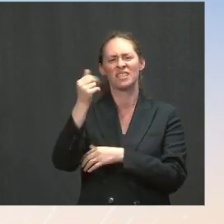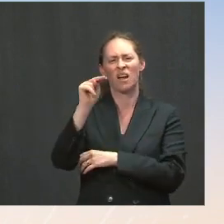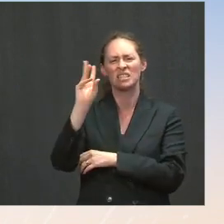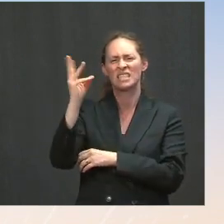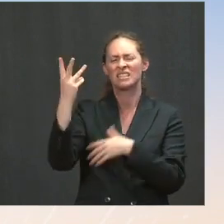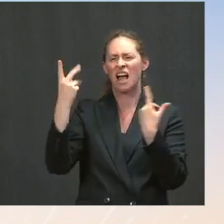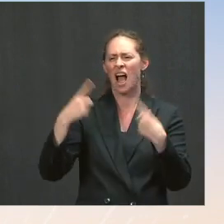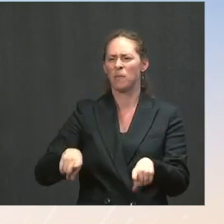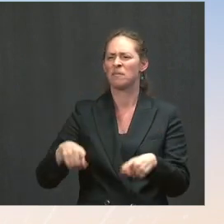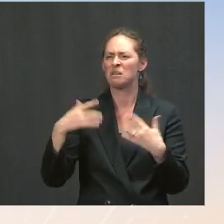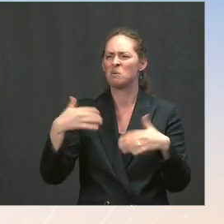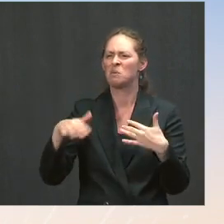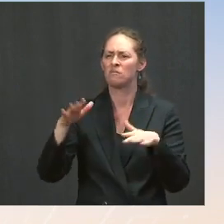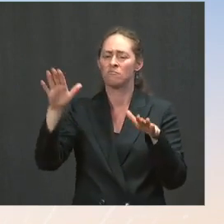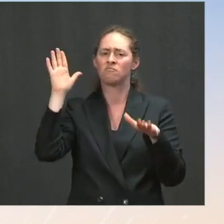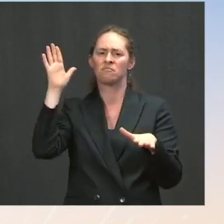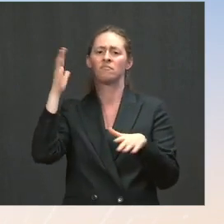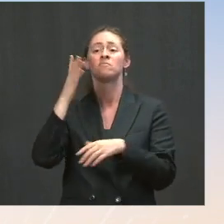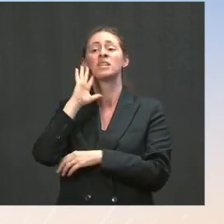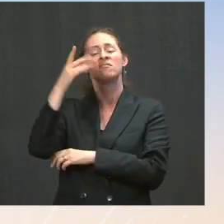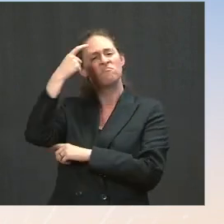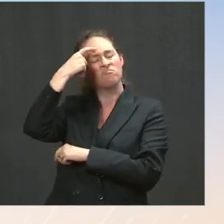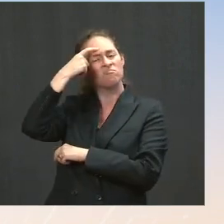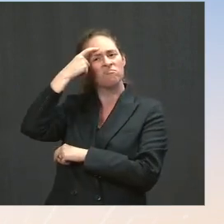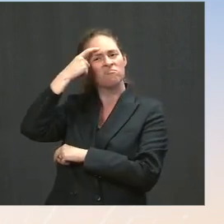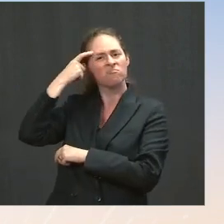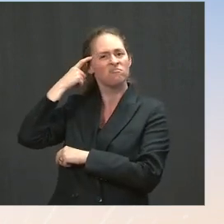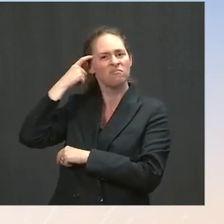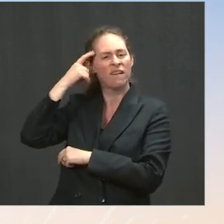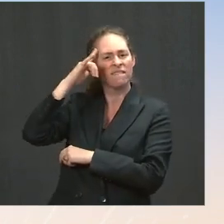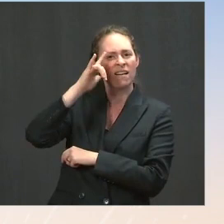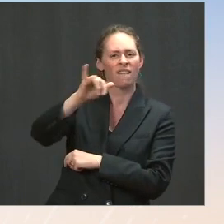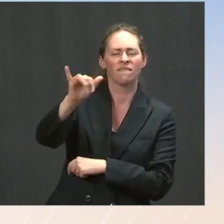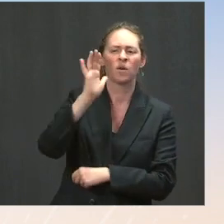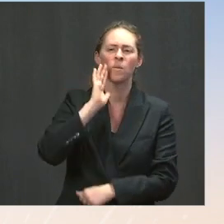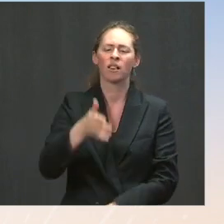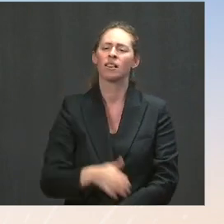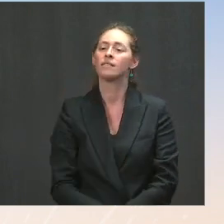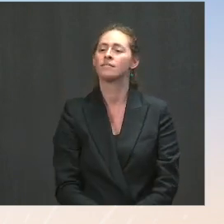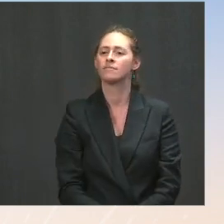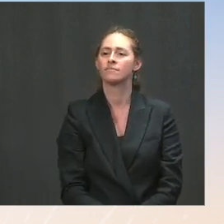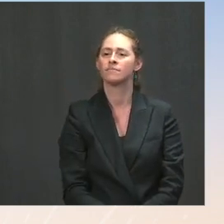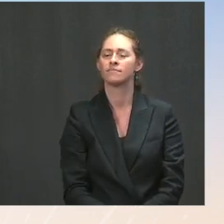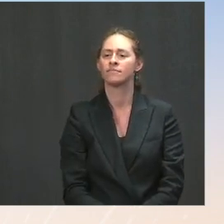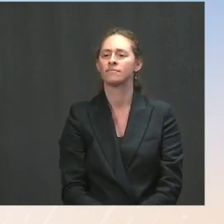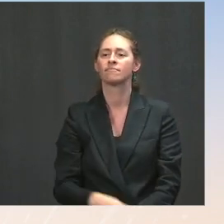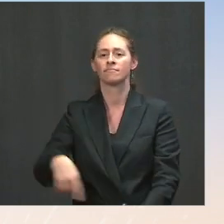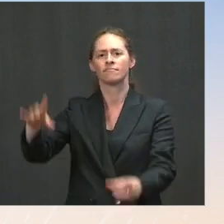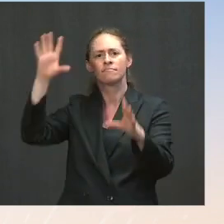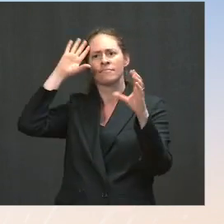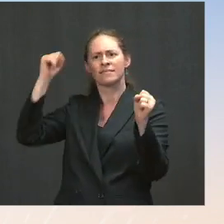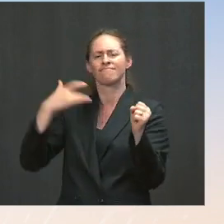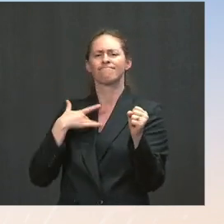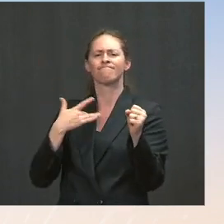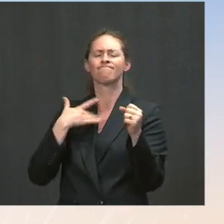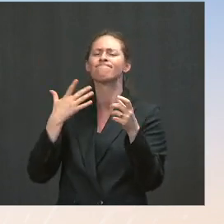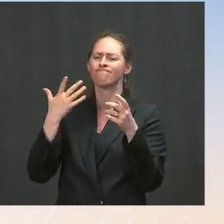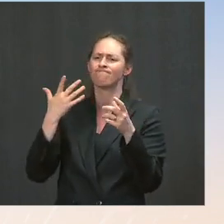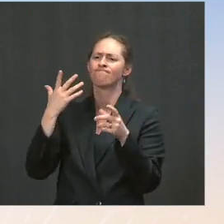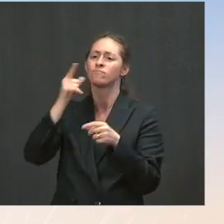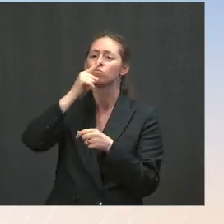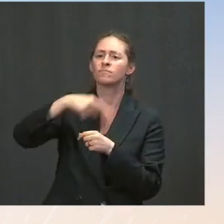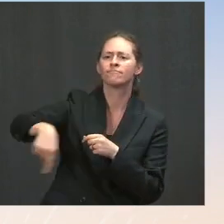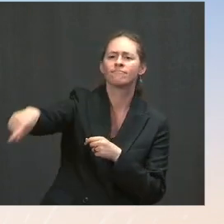with people for some time to come. And what the president meant is that he is confident in the American people to fight